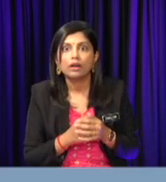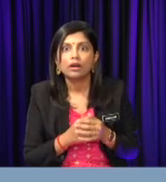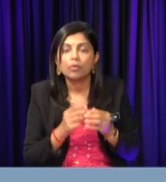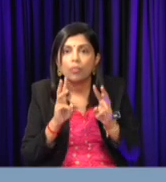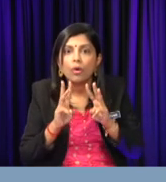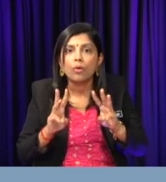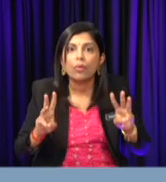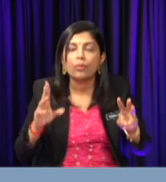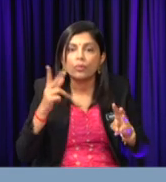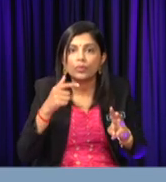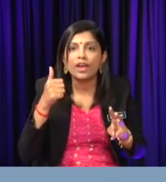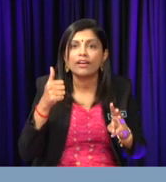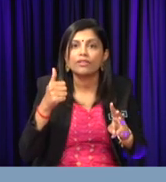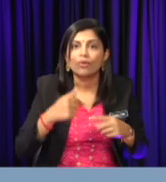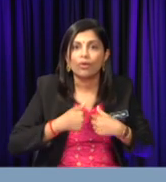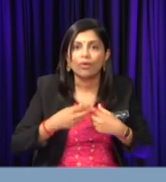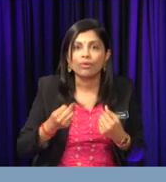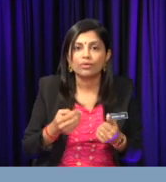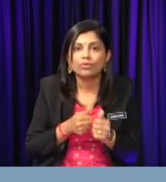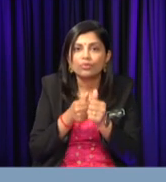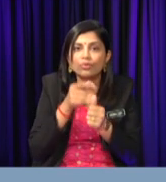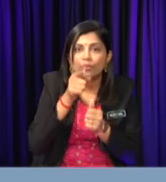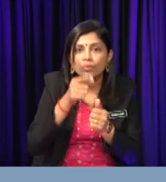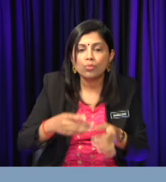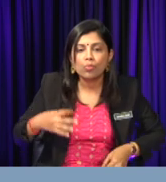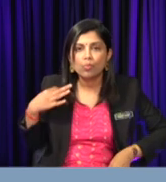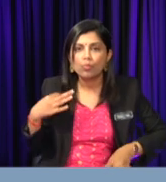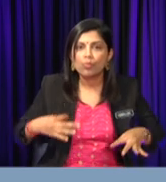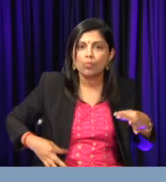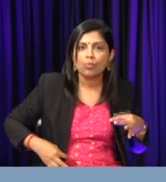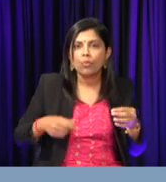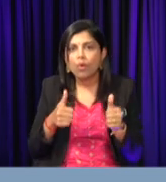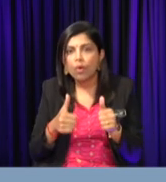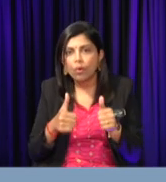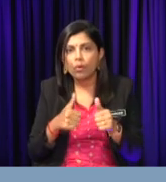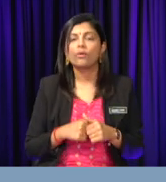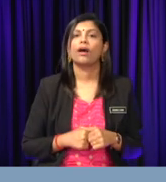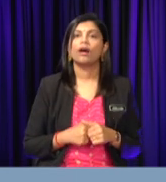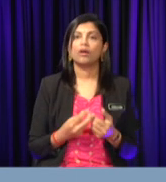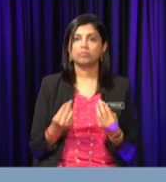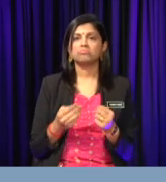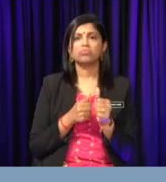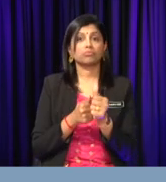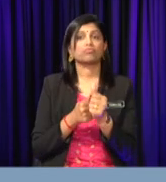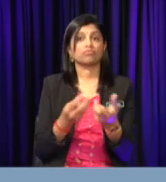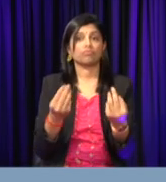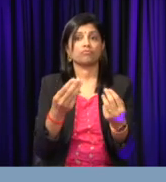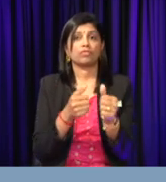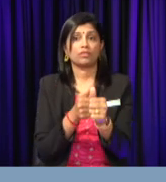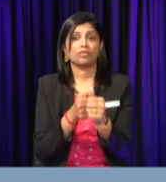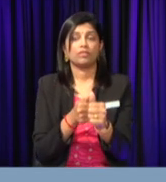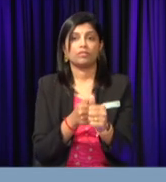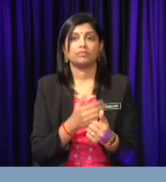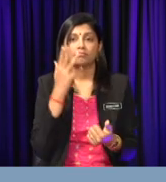people's way of dressing. So people like us will try to follow other people's trend, like if it's more prettier,